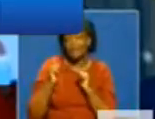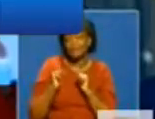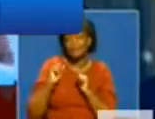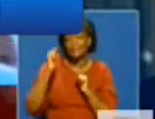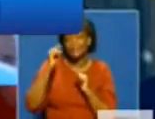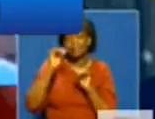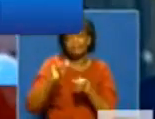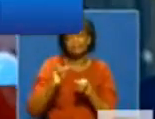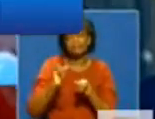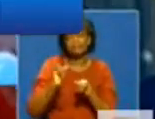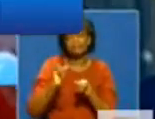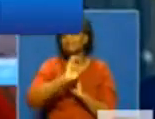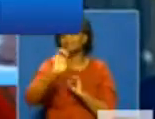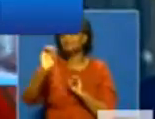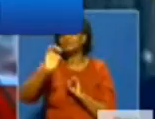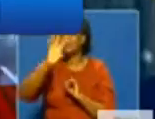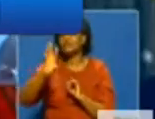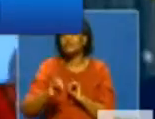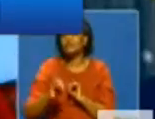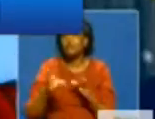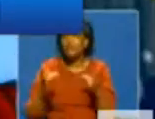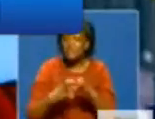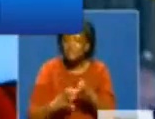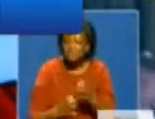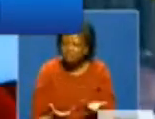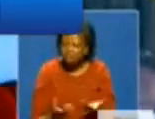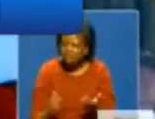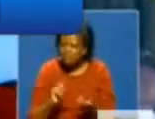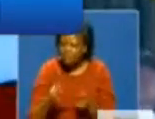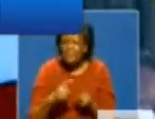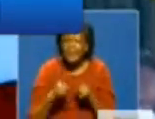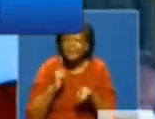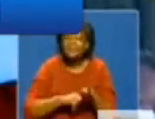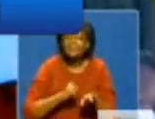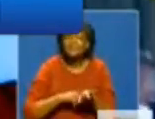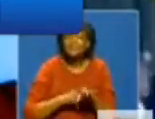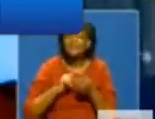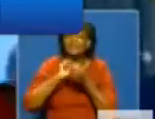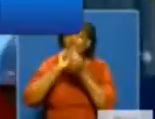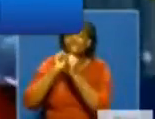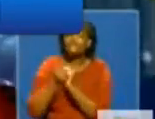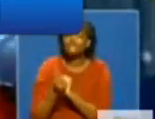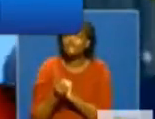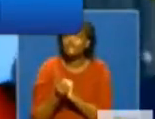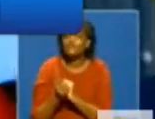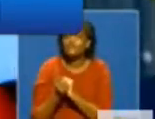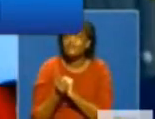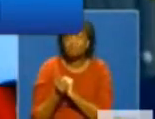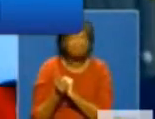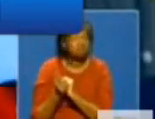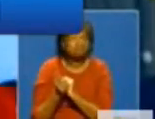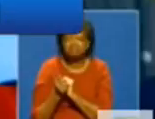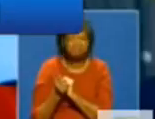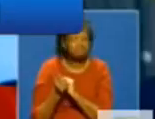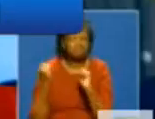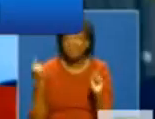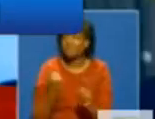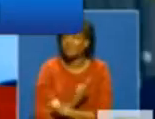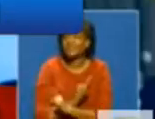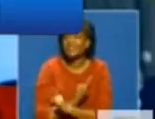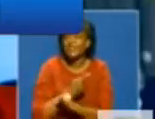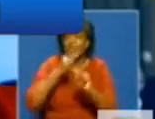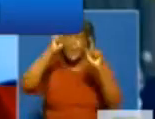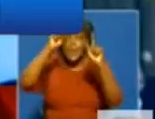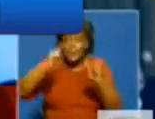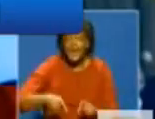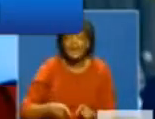within the East African community, as a question. But when it comes to an amendment, there is no such latitude. You must reduce it